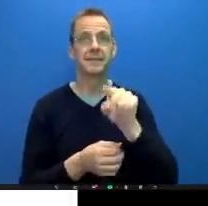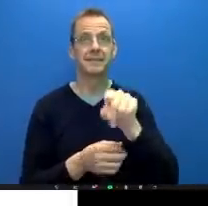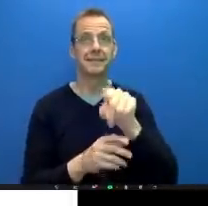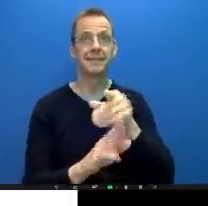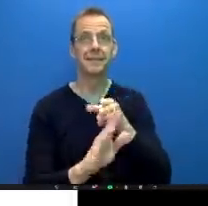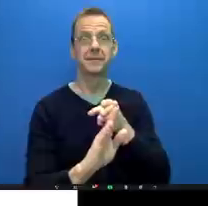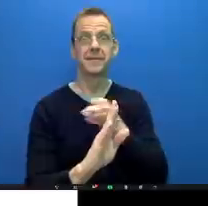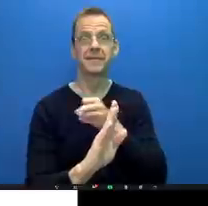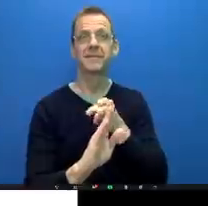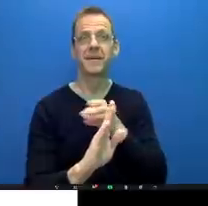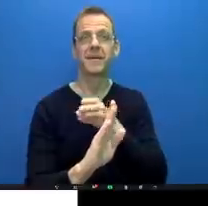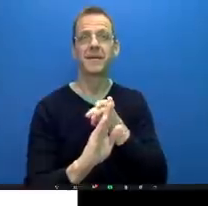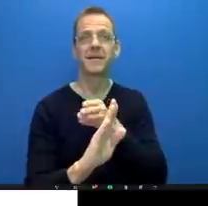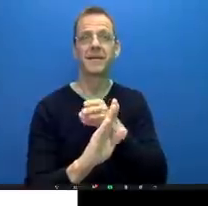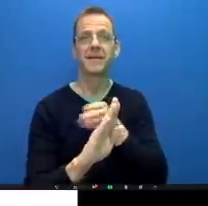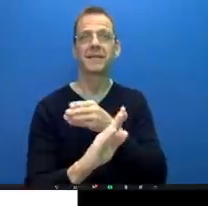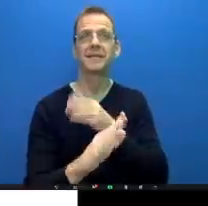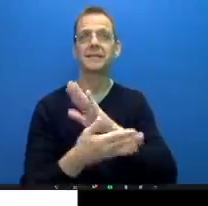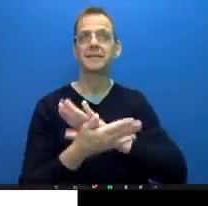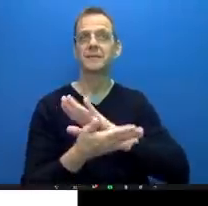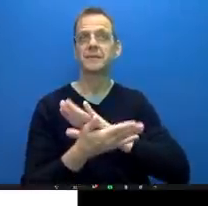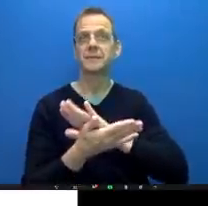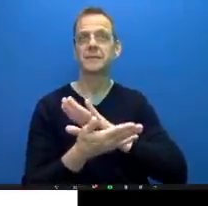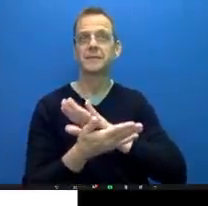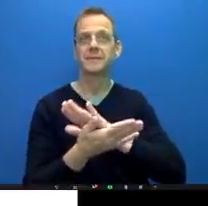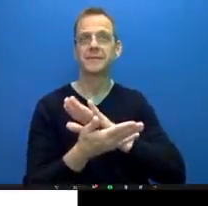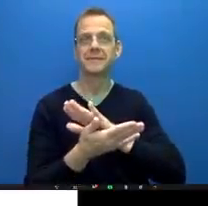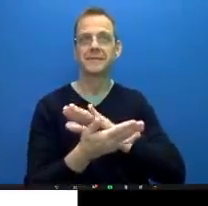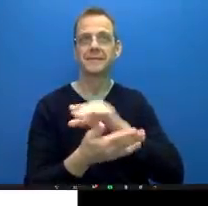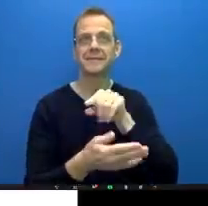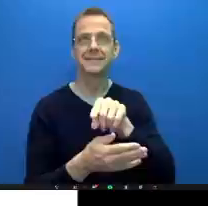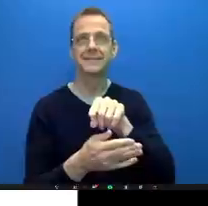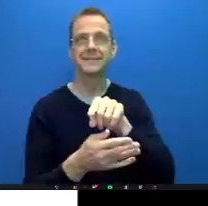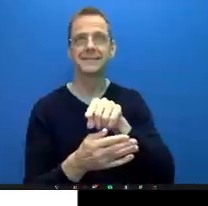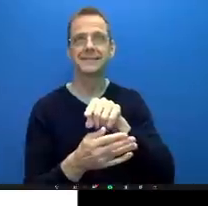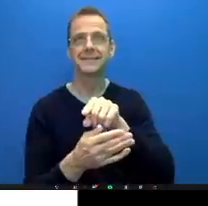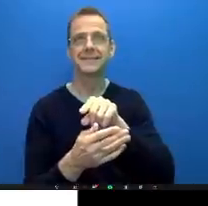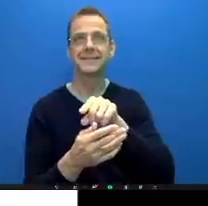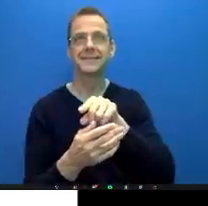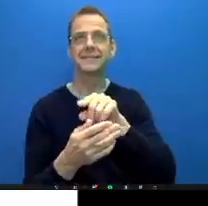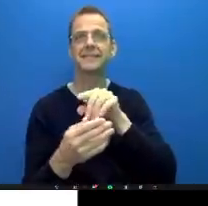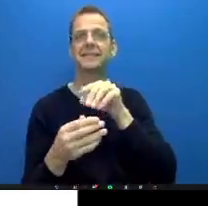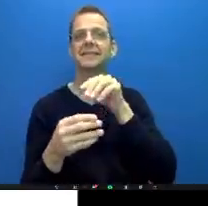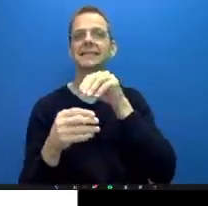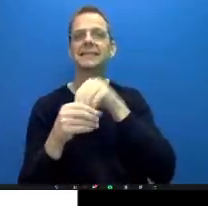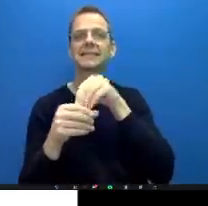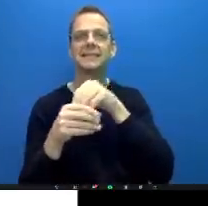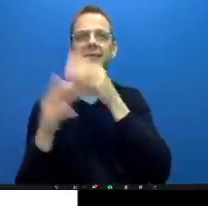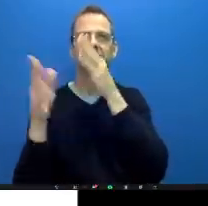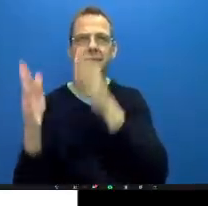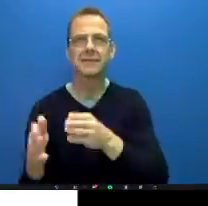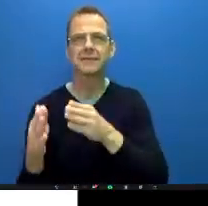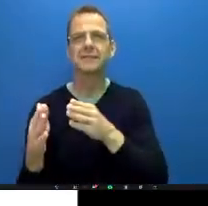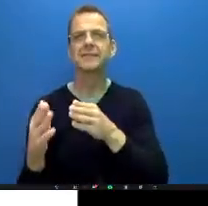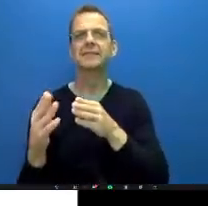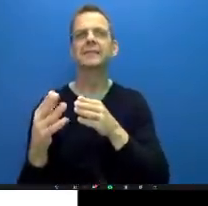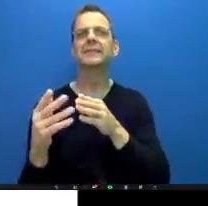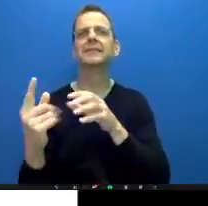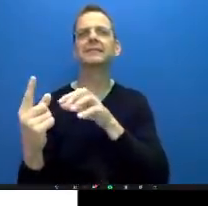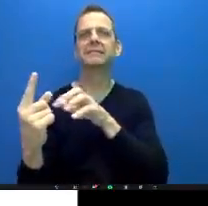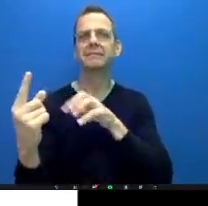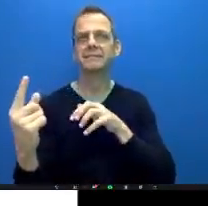other closures were done as well then, and other measures were implemented, but schools were closed too.